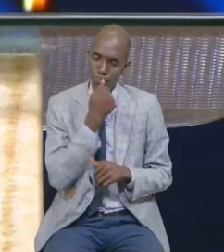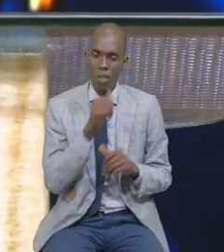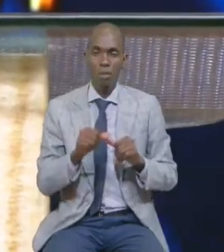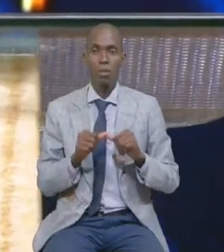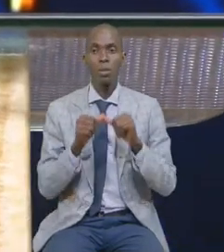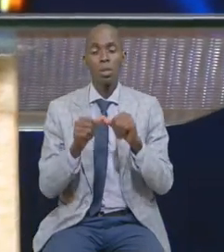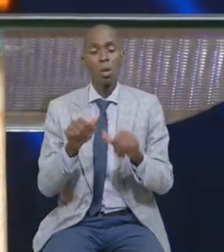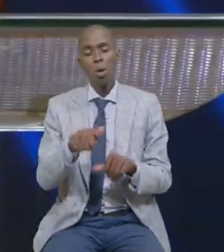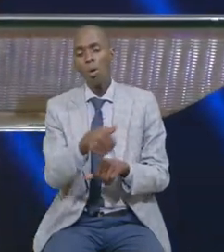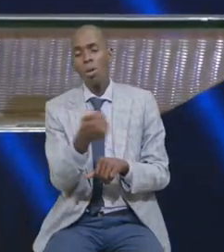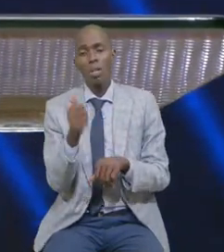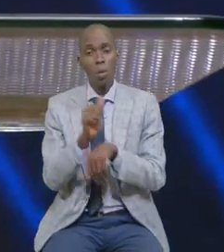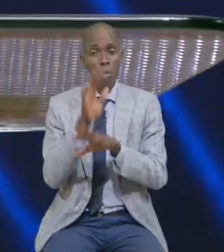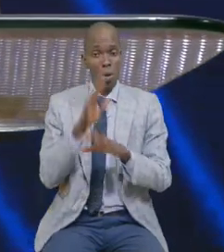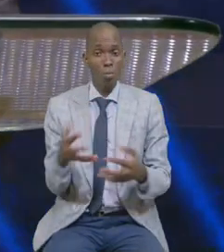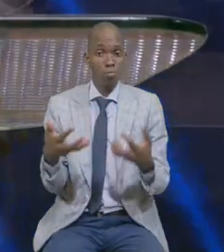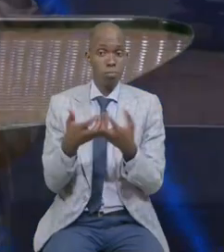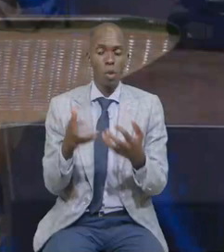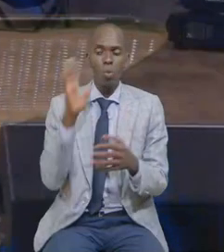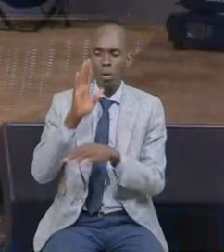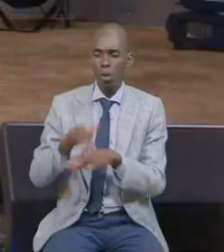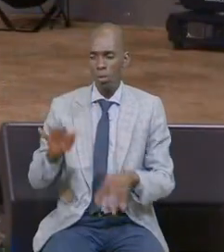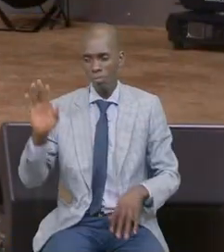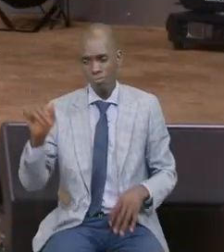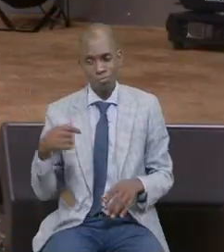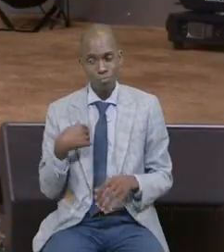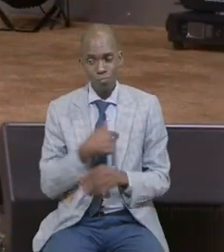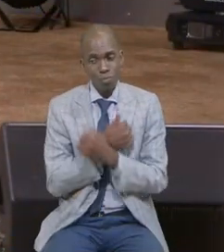aside and say, Mr. So-and-so, we love you so